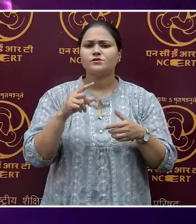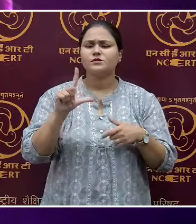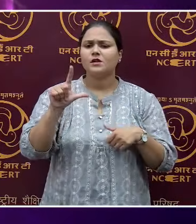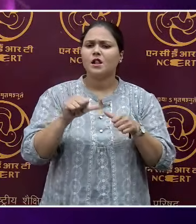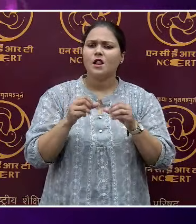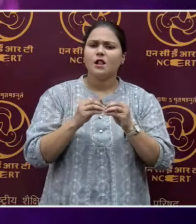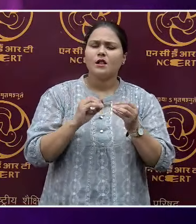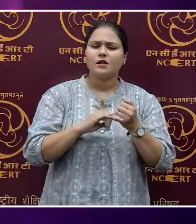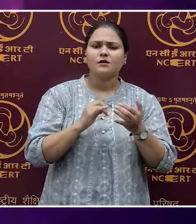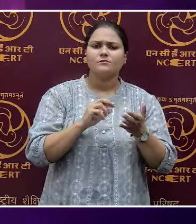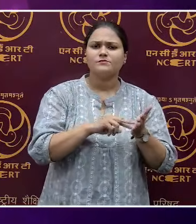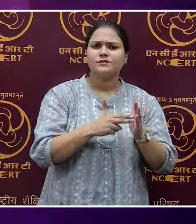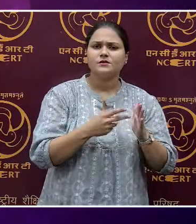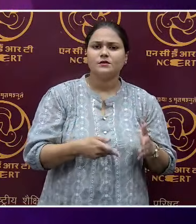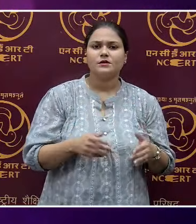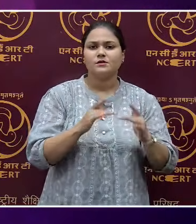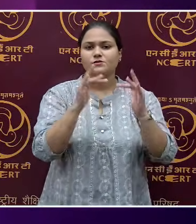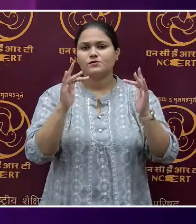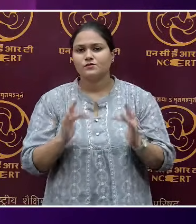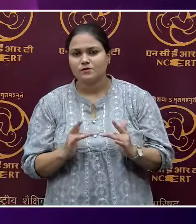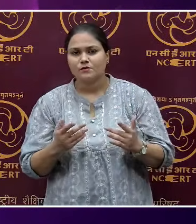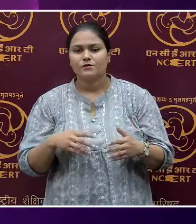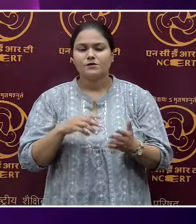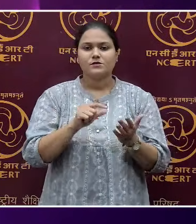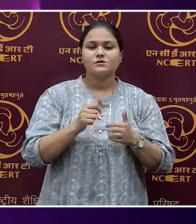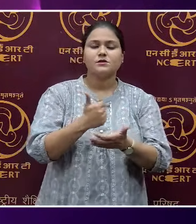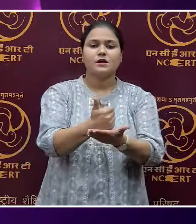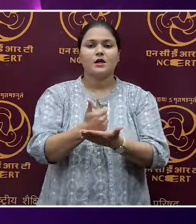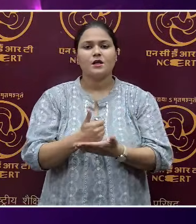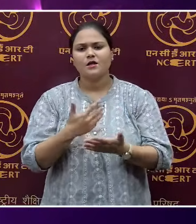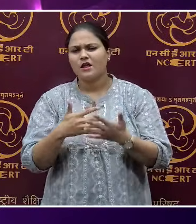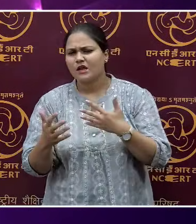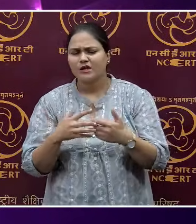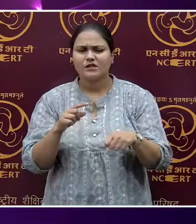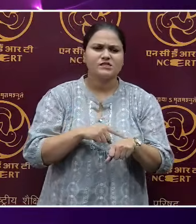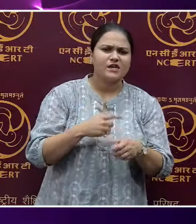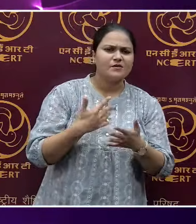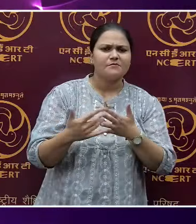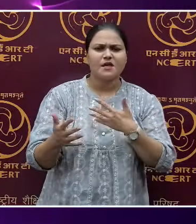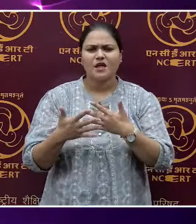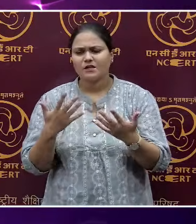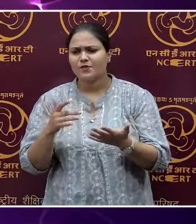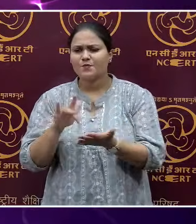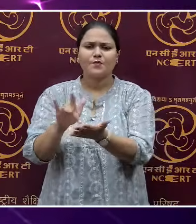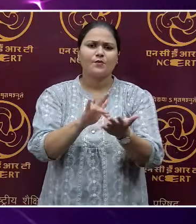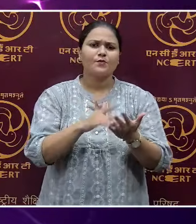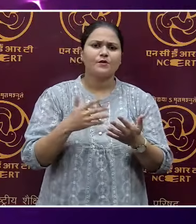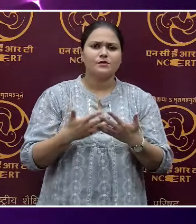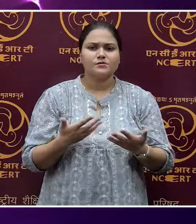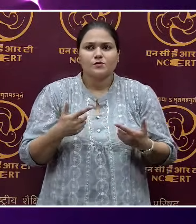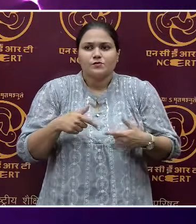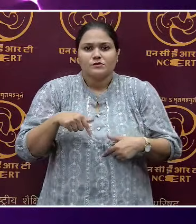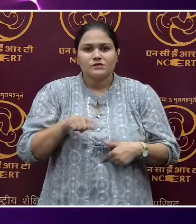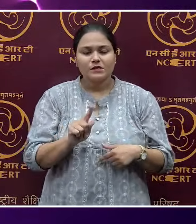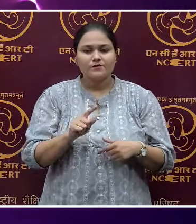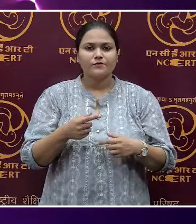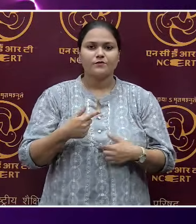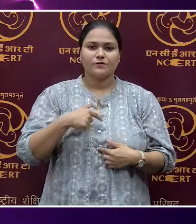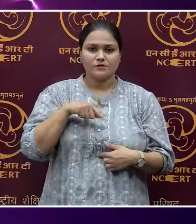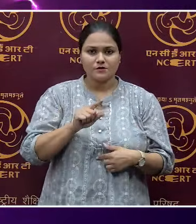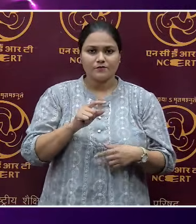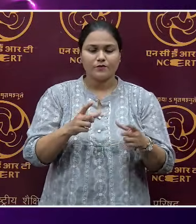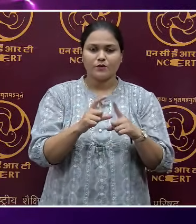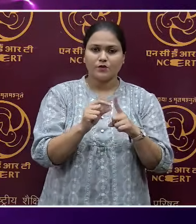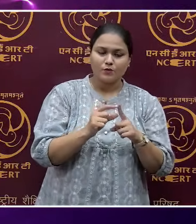basically an online tool that helps you perform simulations anytime, anywhere. Like you perform experiments in a real physical